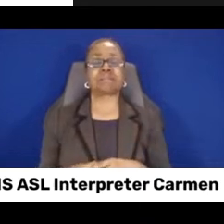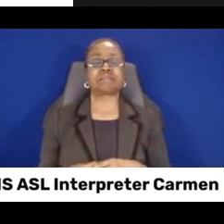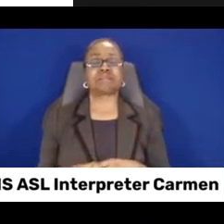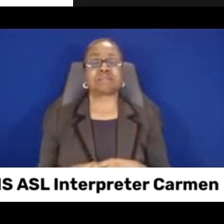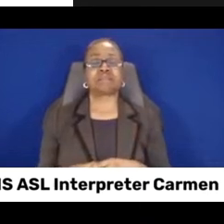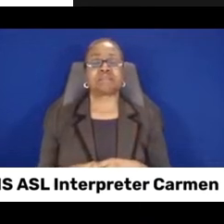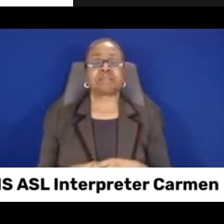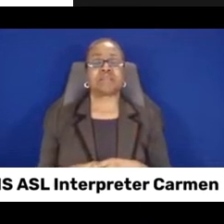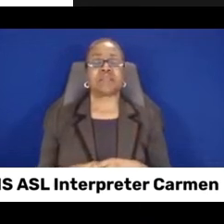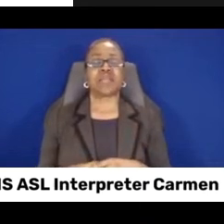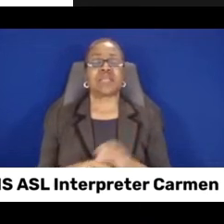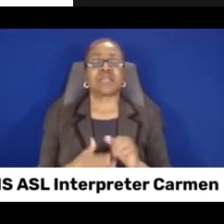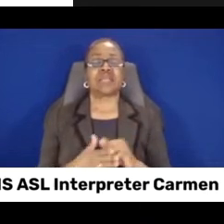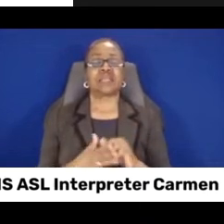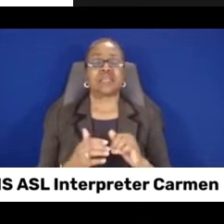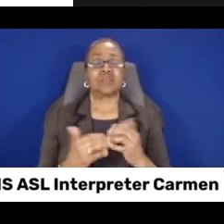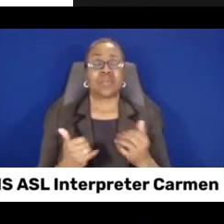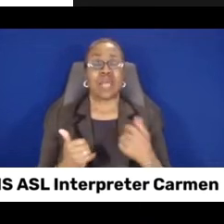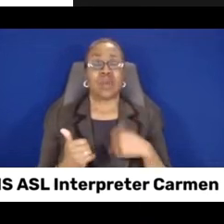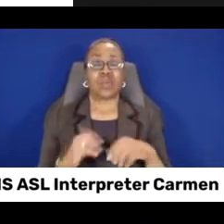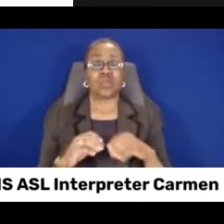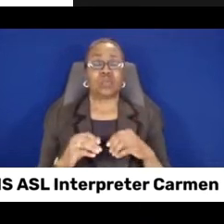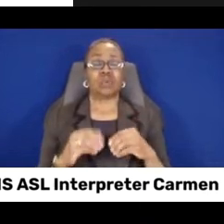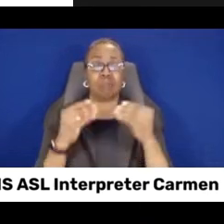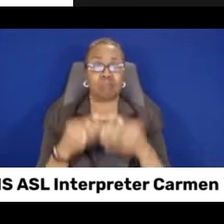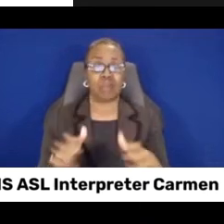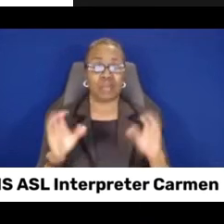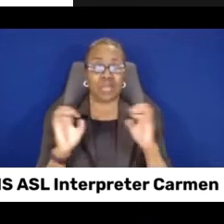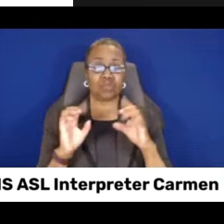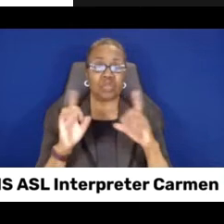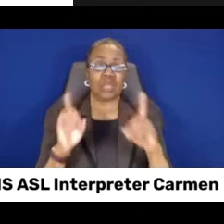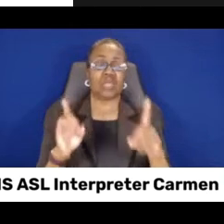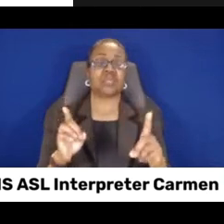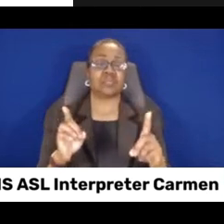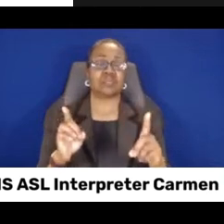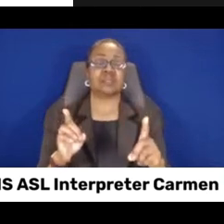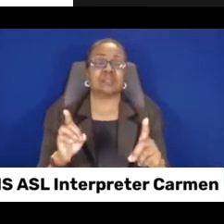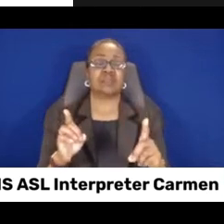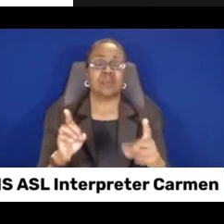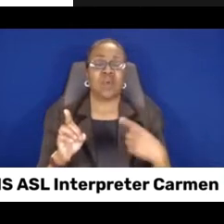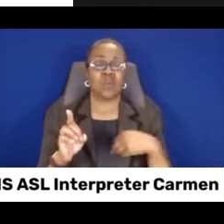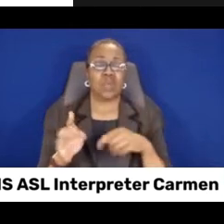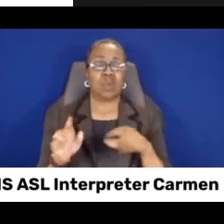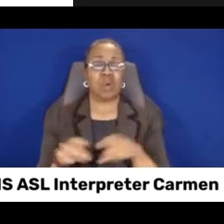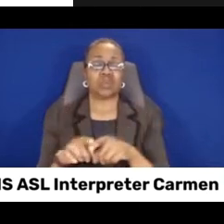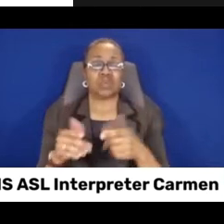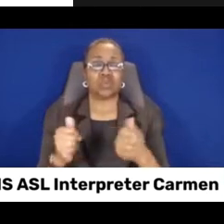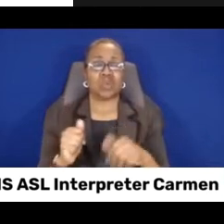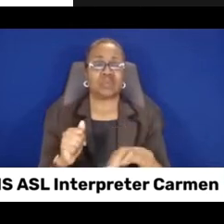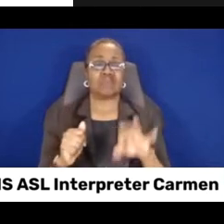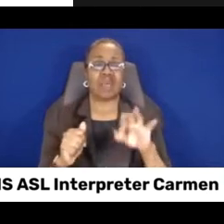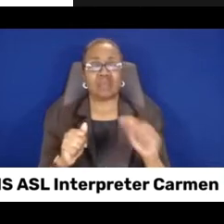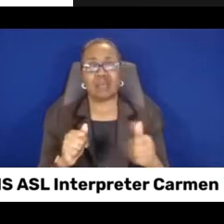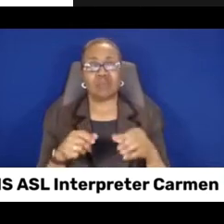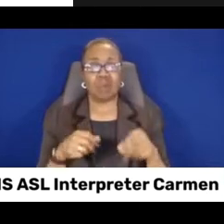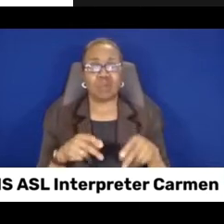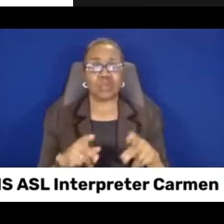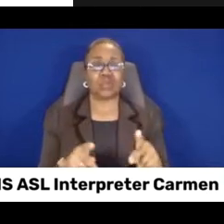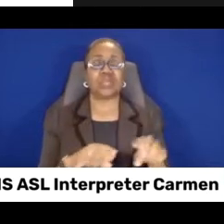this is our way right now of doing public education, although we're definitely looking for other opportunities